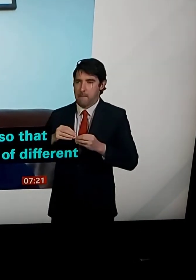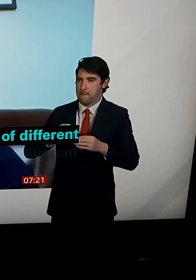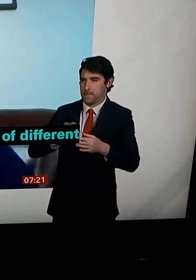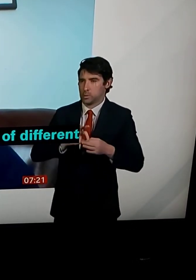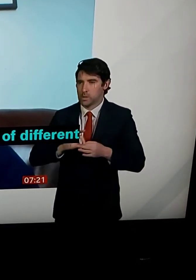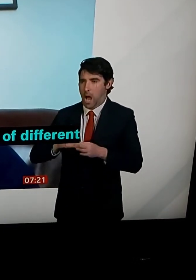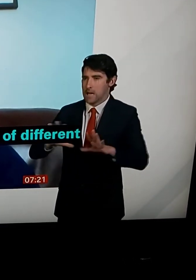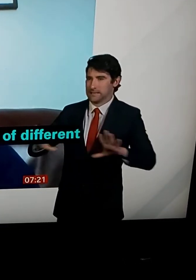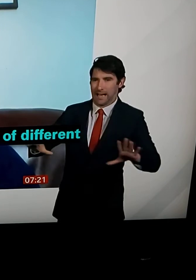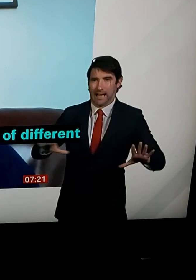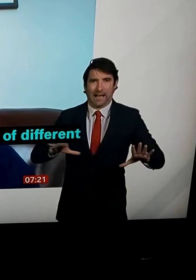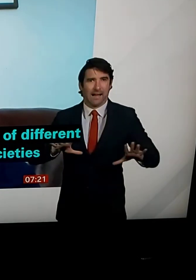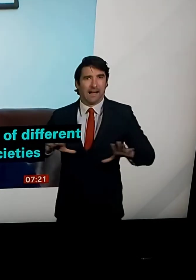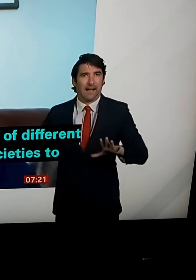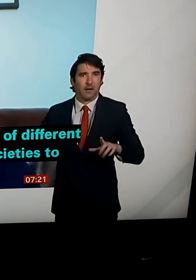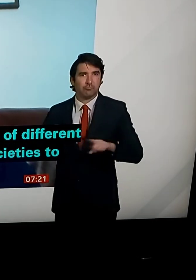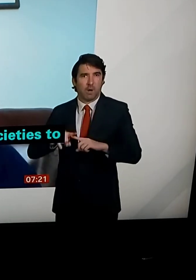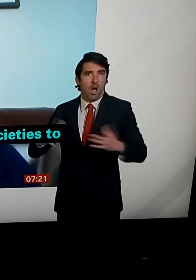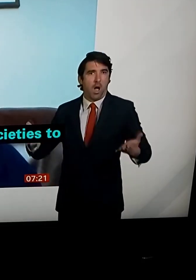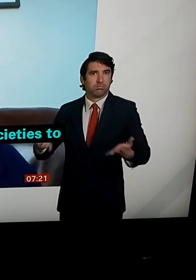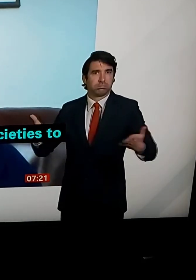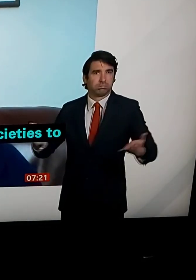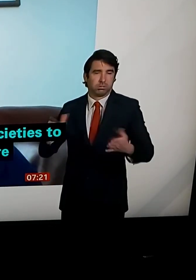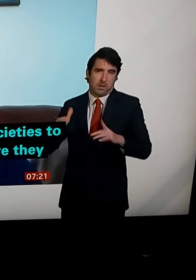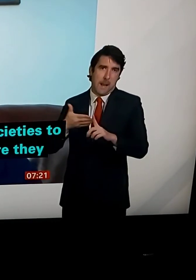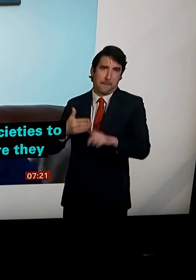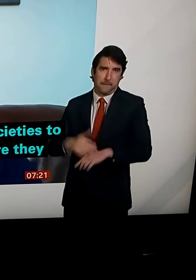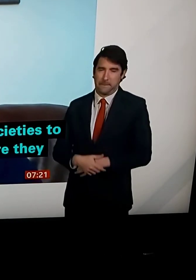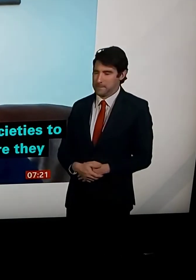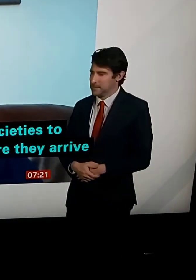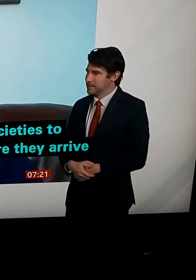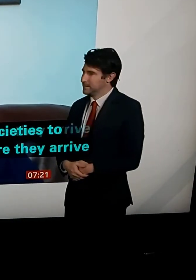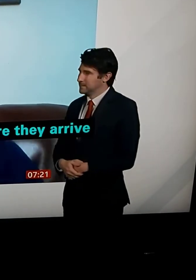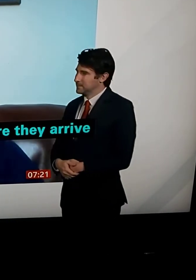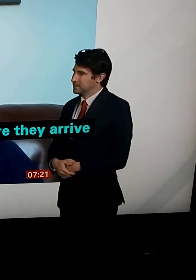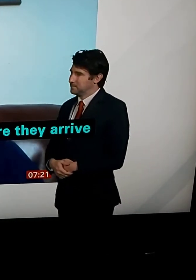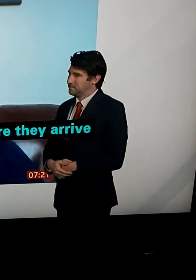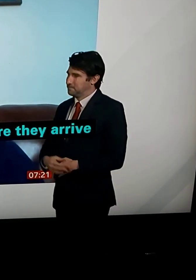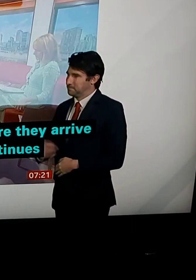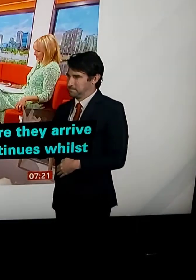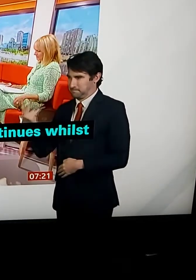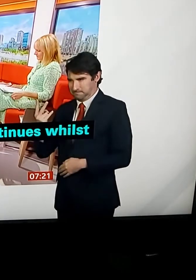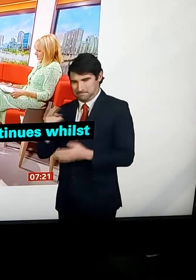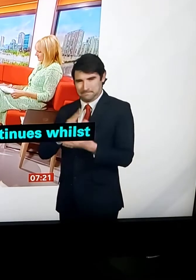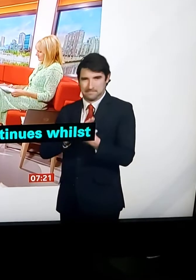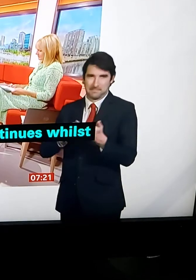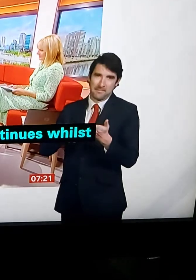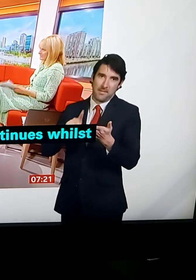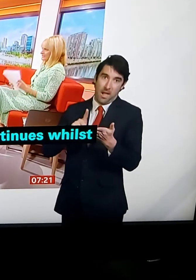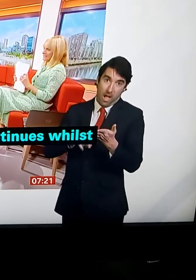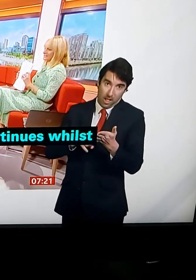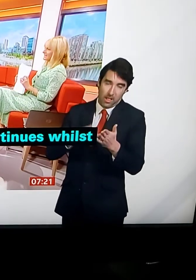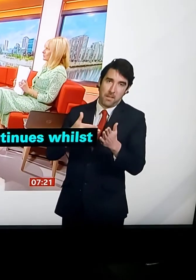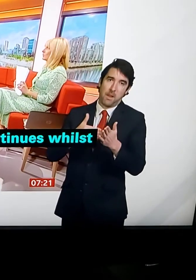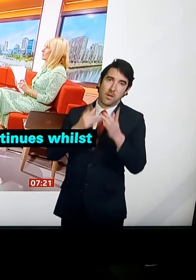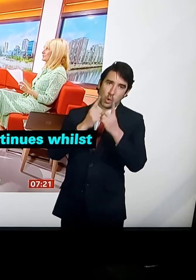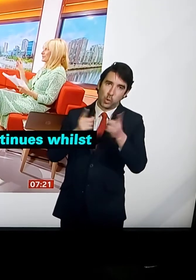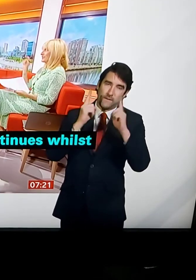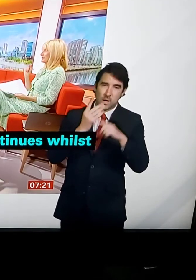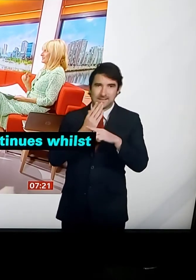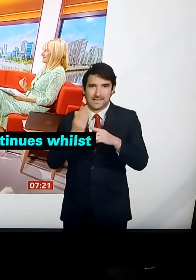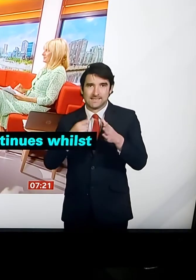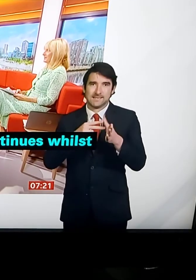they arrive and to ensure that that continues whilst they're with us. Okay, Angela Gardner from the University of Hull, Professor Richard Harvey as well from the University of East Anglia. We will